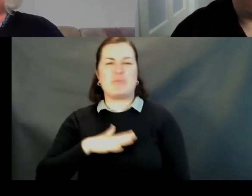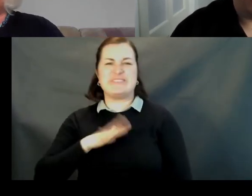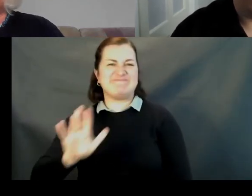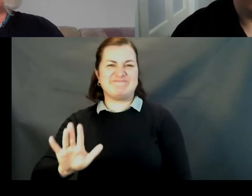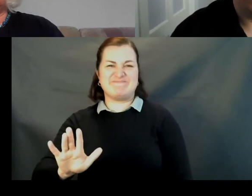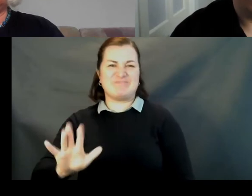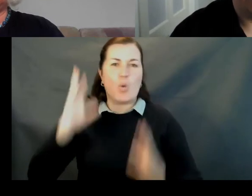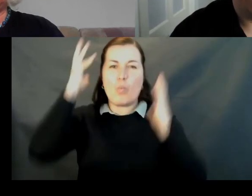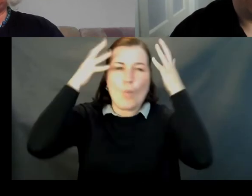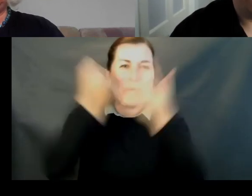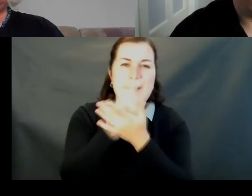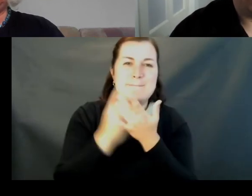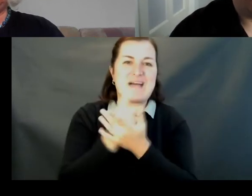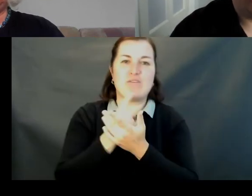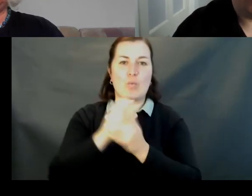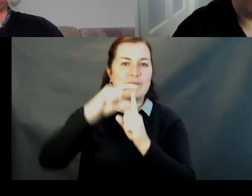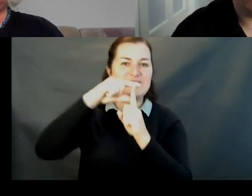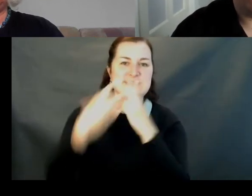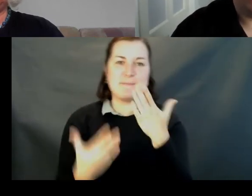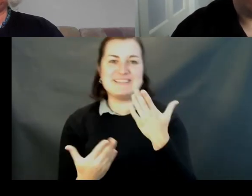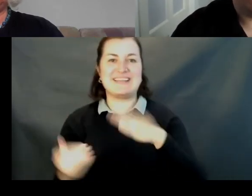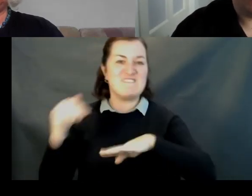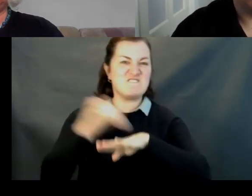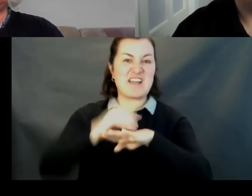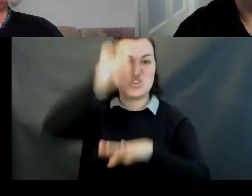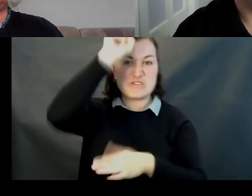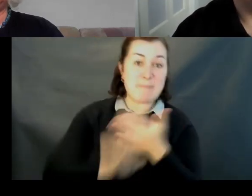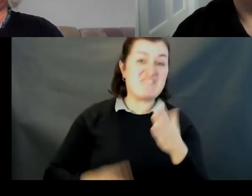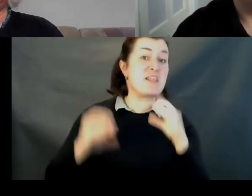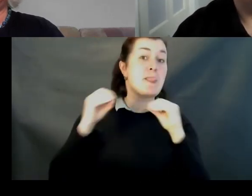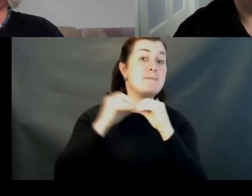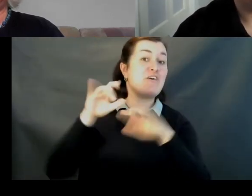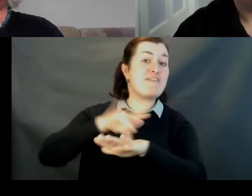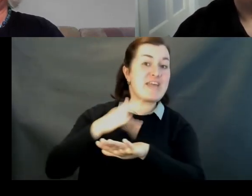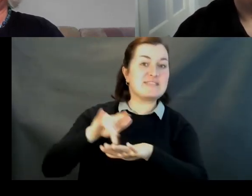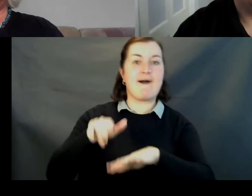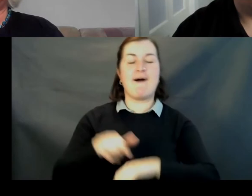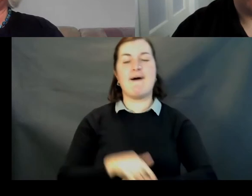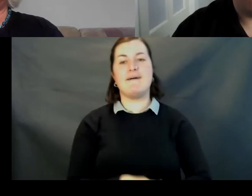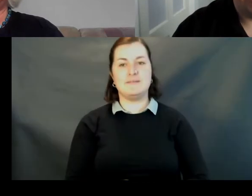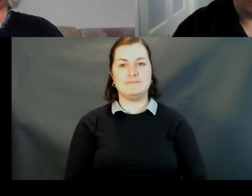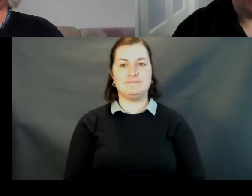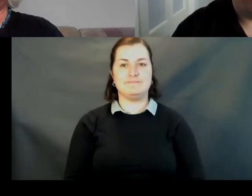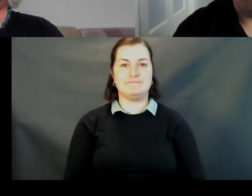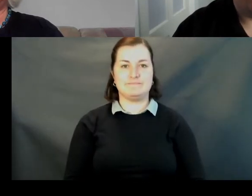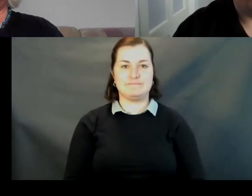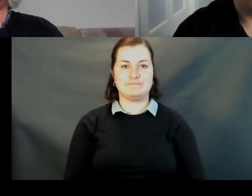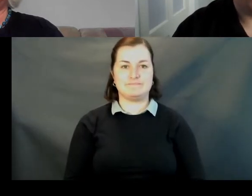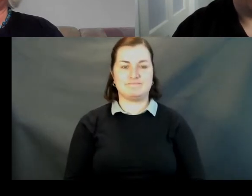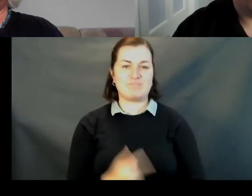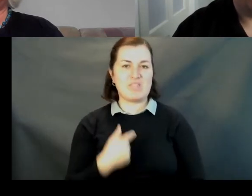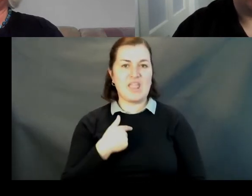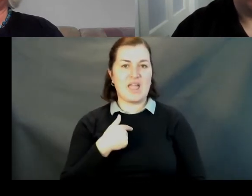your impairment's going to encroach on your experience at Belgrade. So I've sort of been heading that up in the